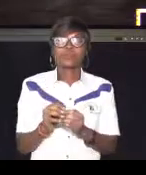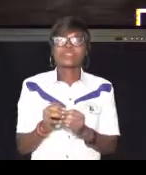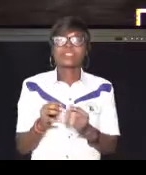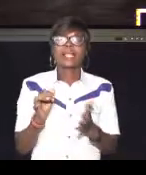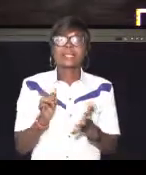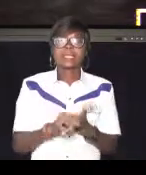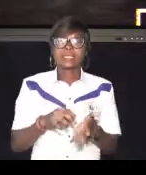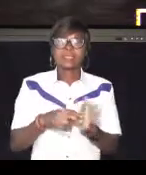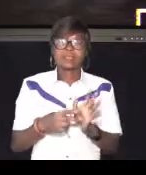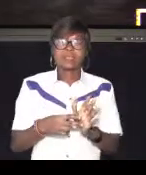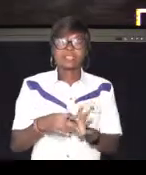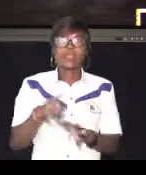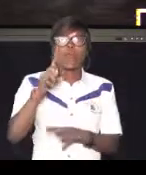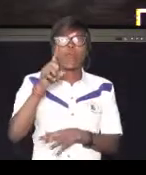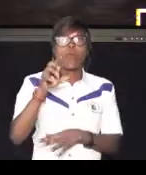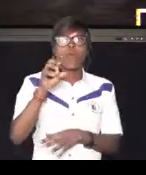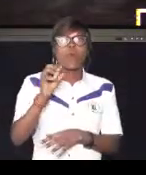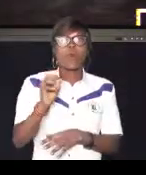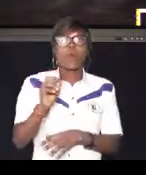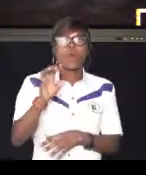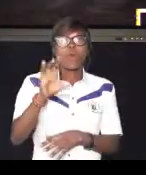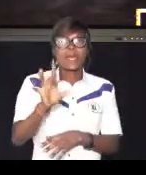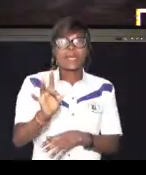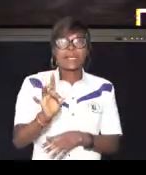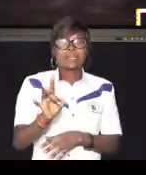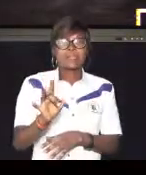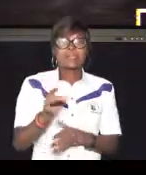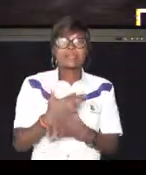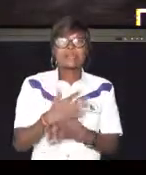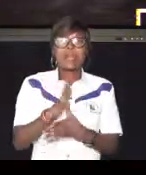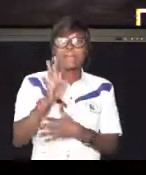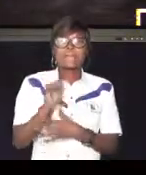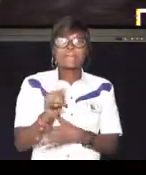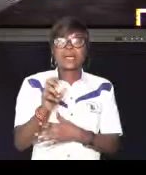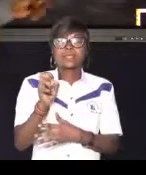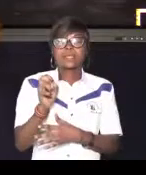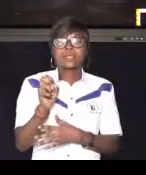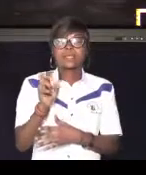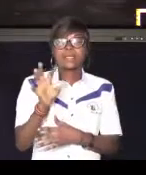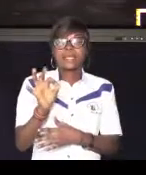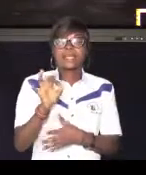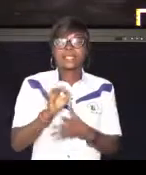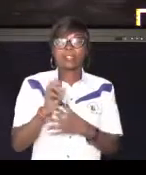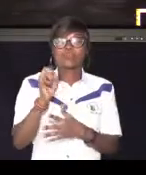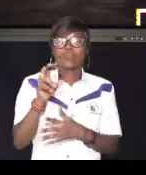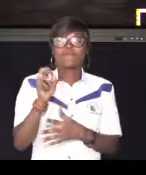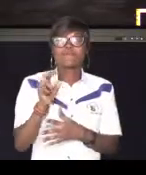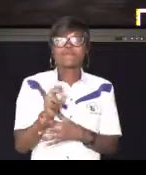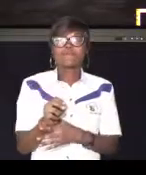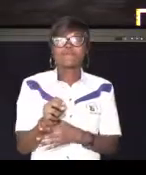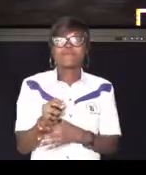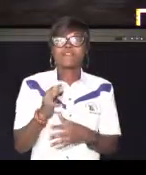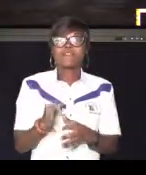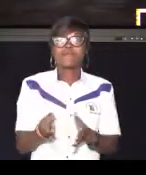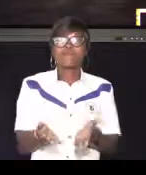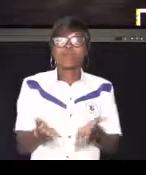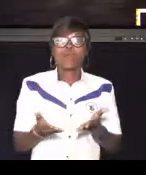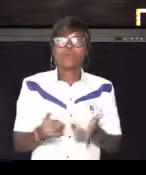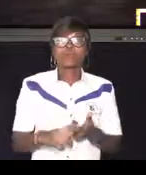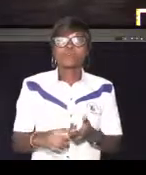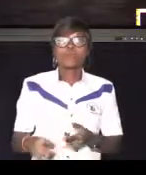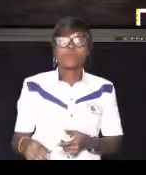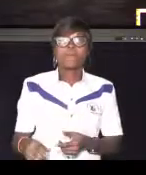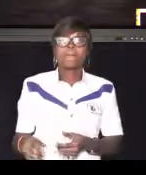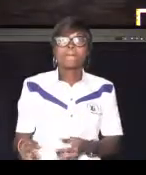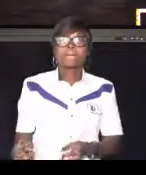So that means that 108 divided by 9 is 12. And so 12 is B. So remember that. If you want to multiply